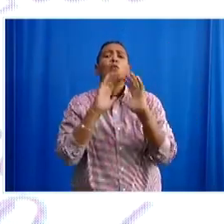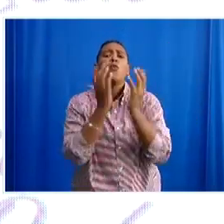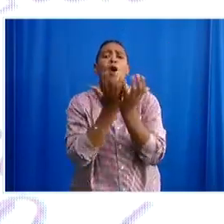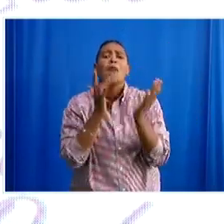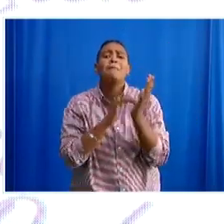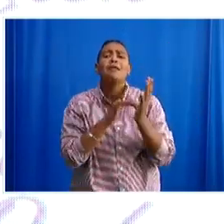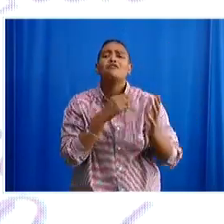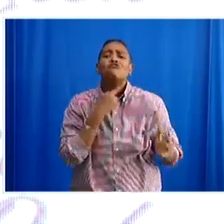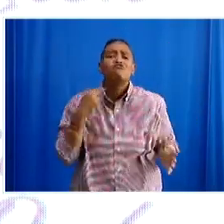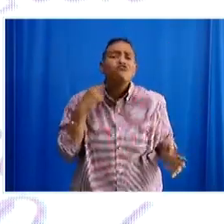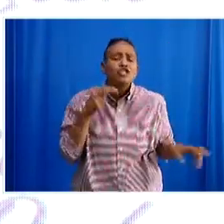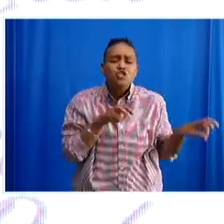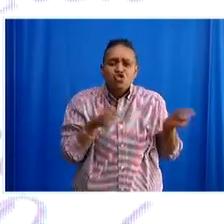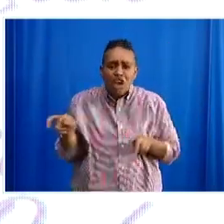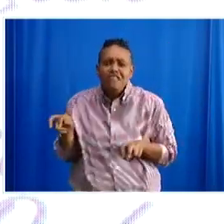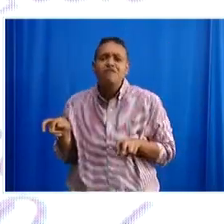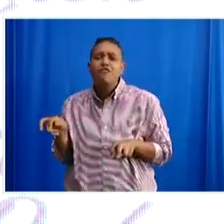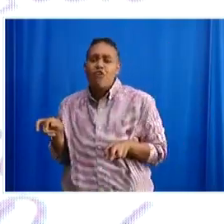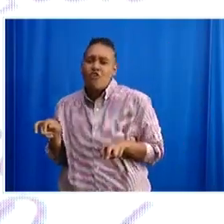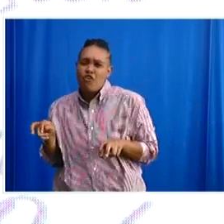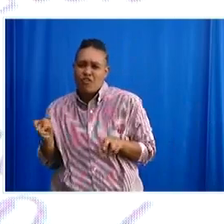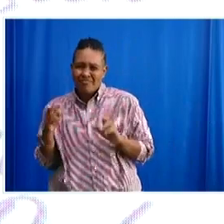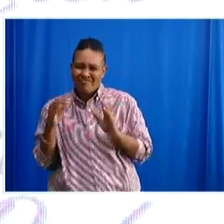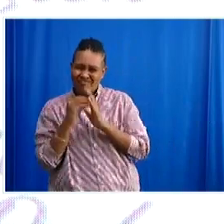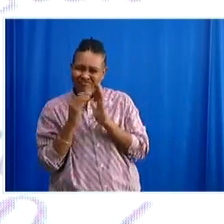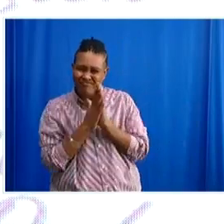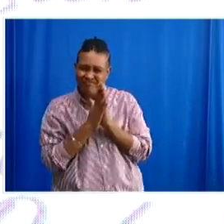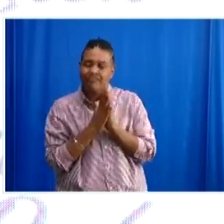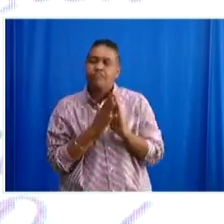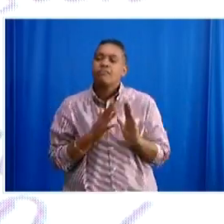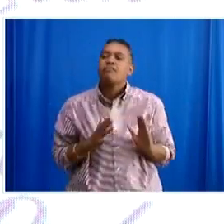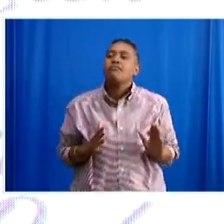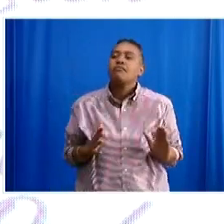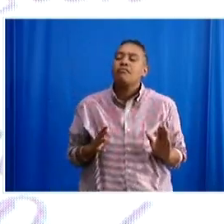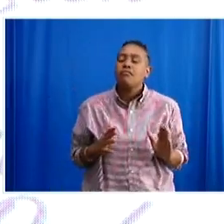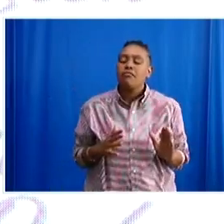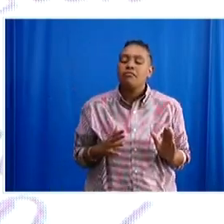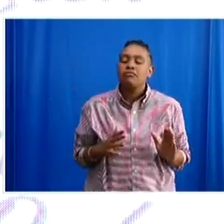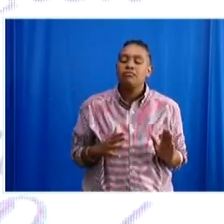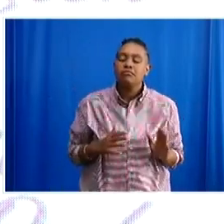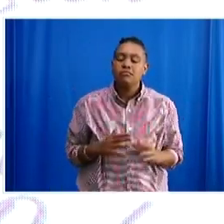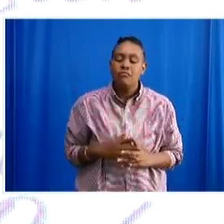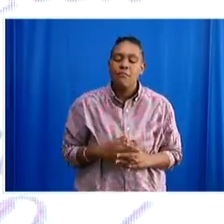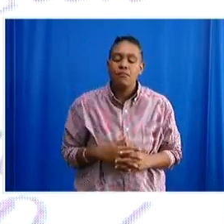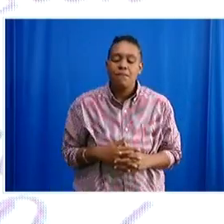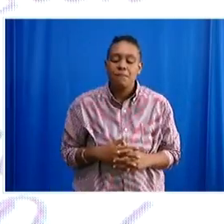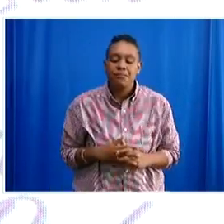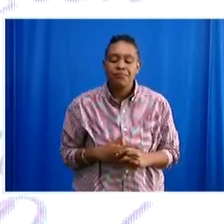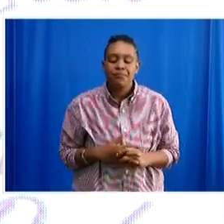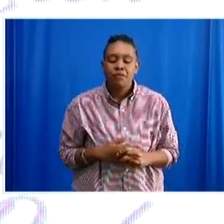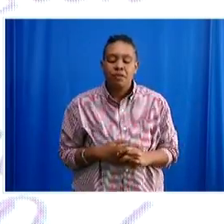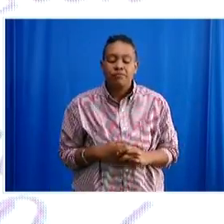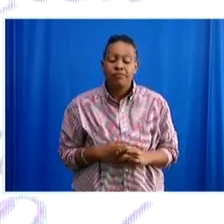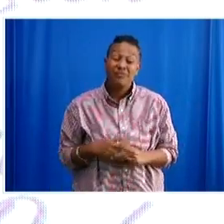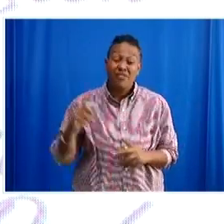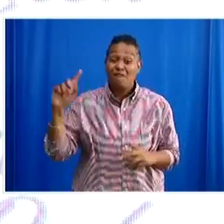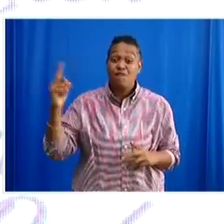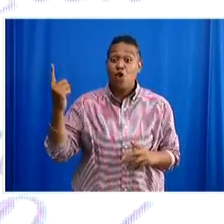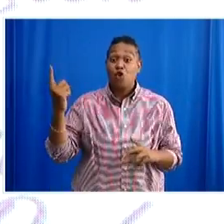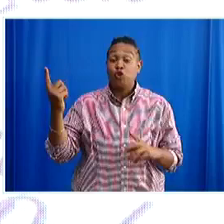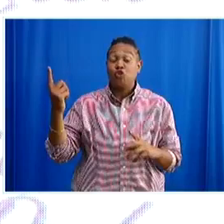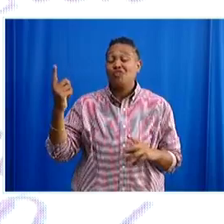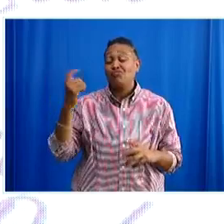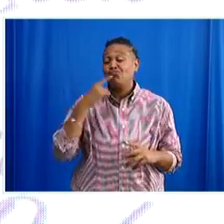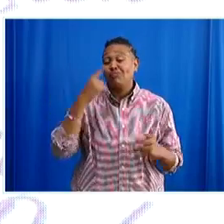transfer instrument, which would be the first such instrument to be applied, certainly within the CARICOM